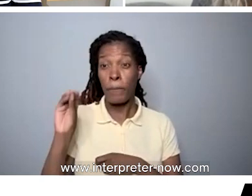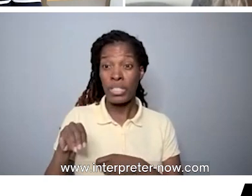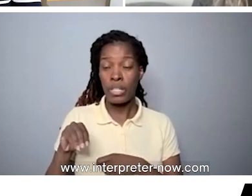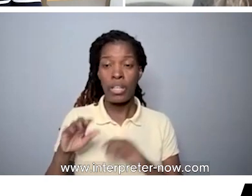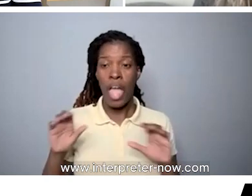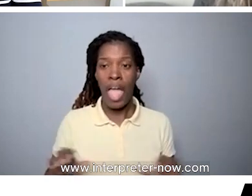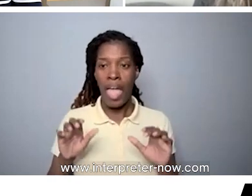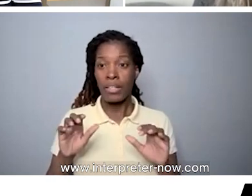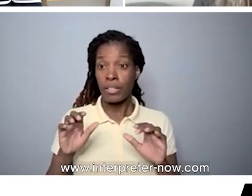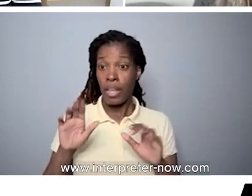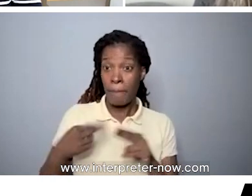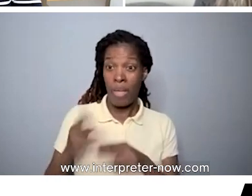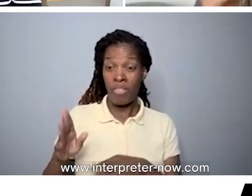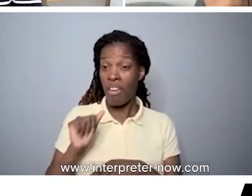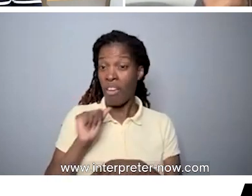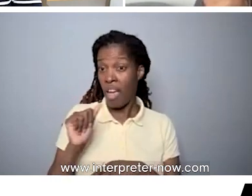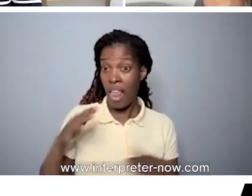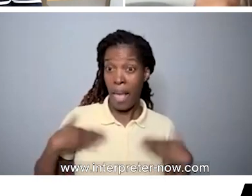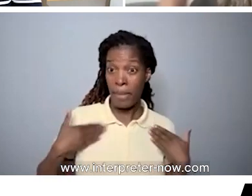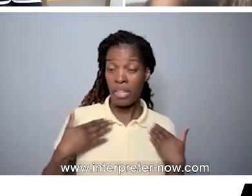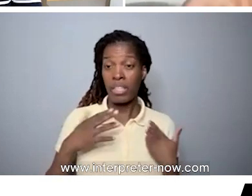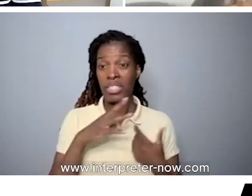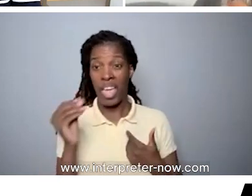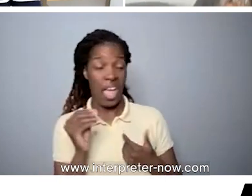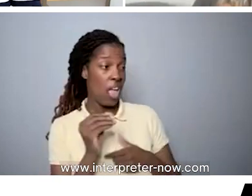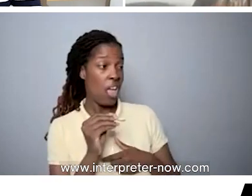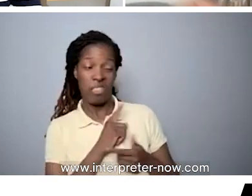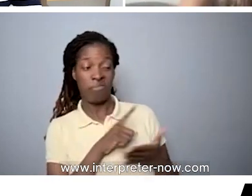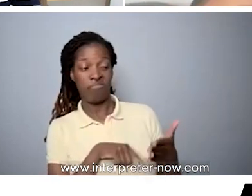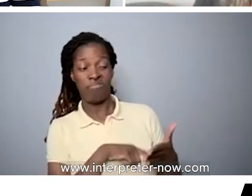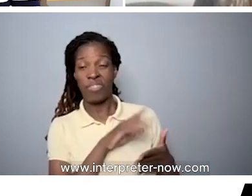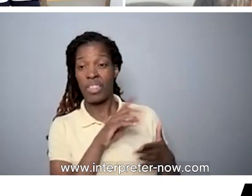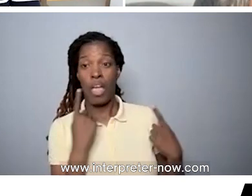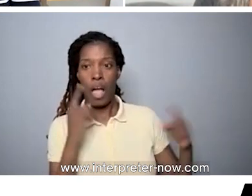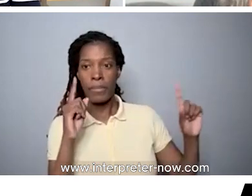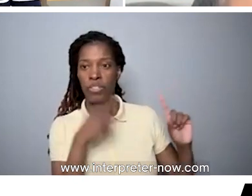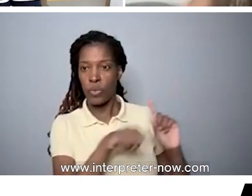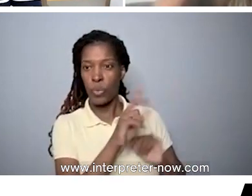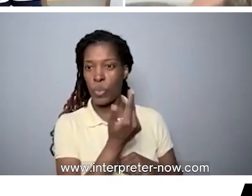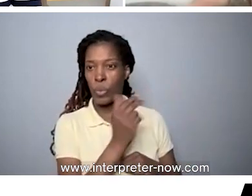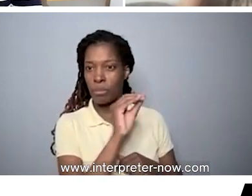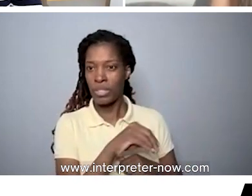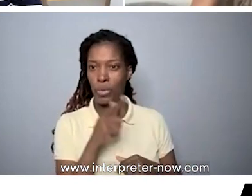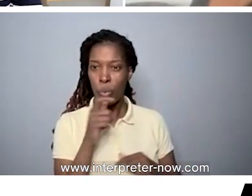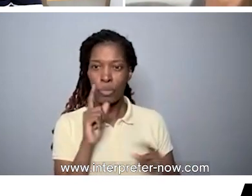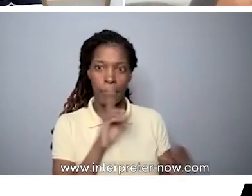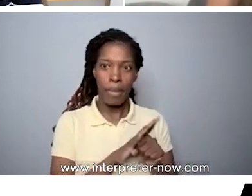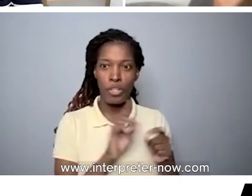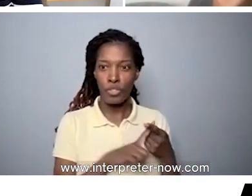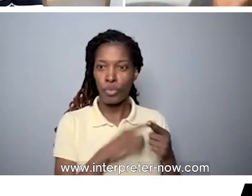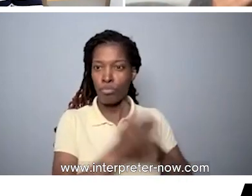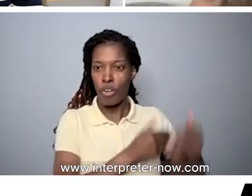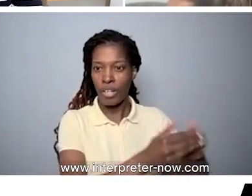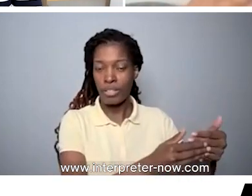and undermining the accomplishments of the 13% who are committed to innovation and organizational progress, right? So again, it's not